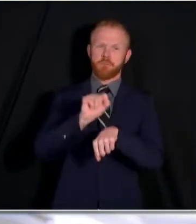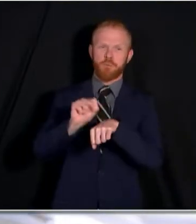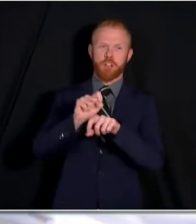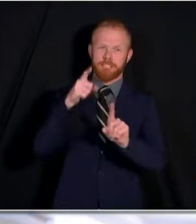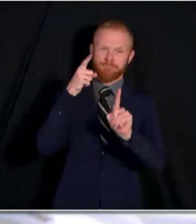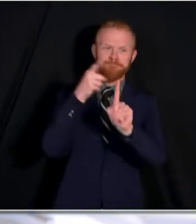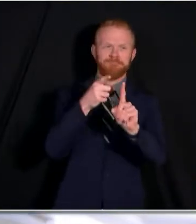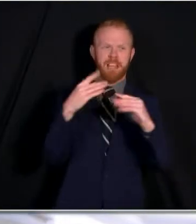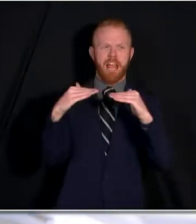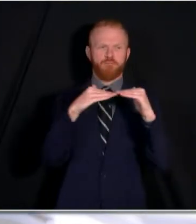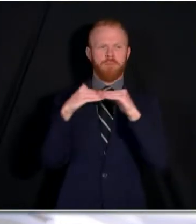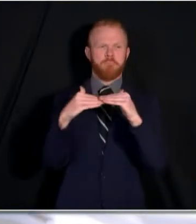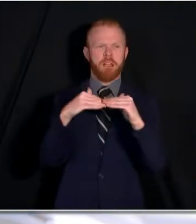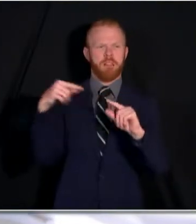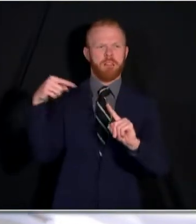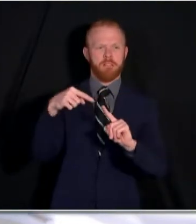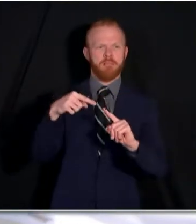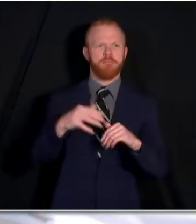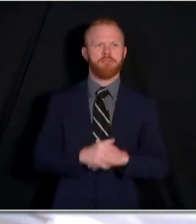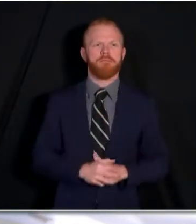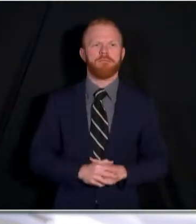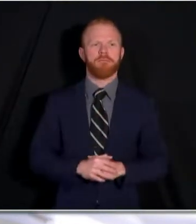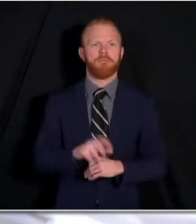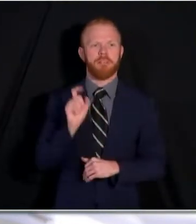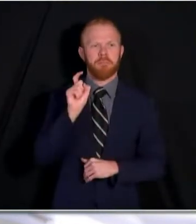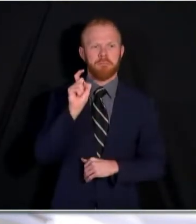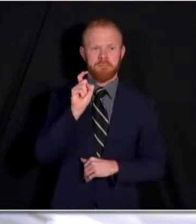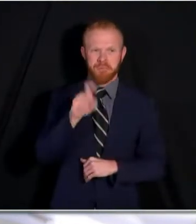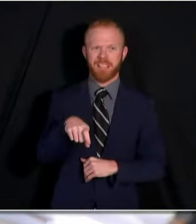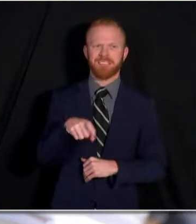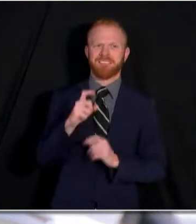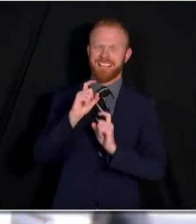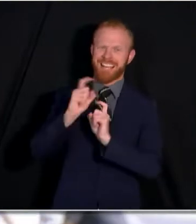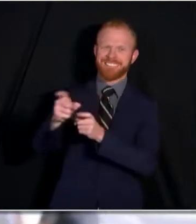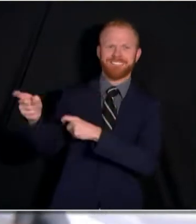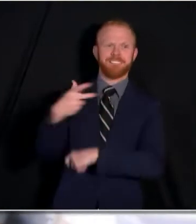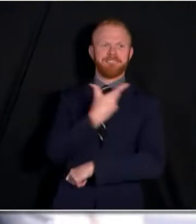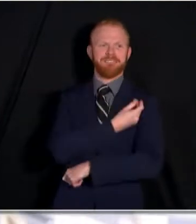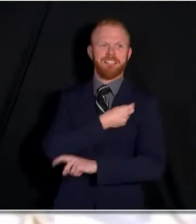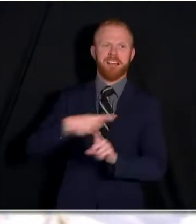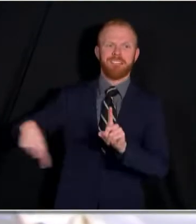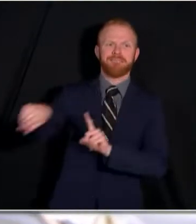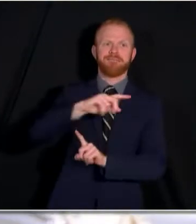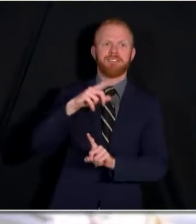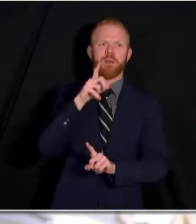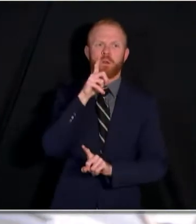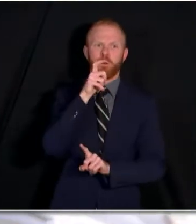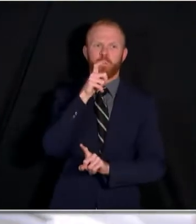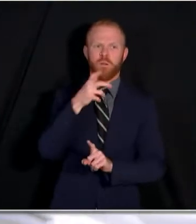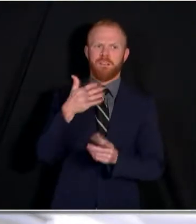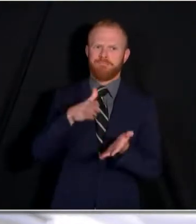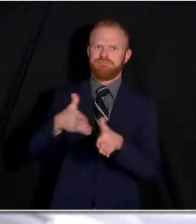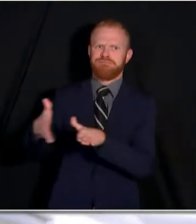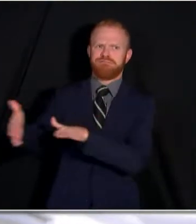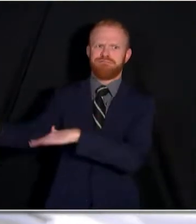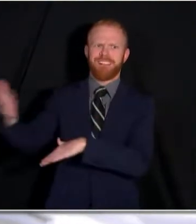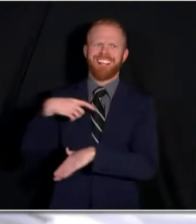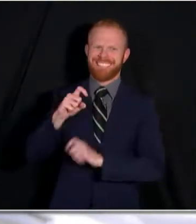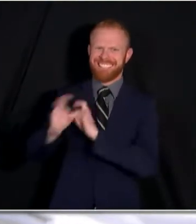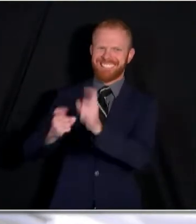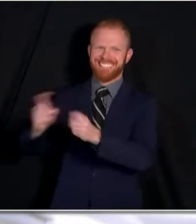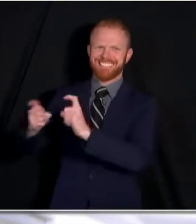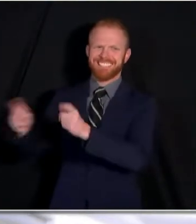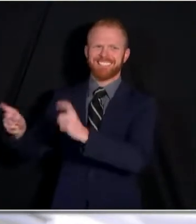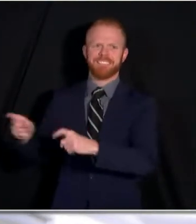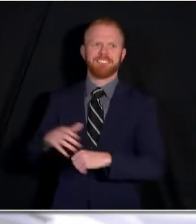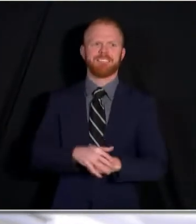equity. We need to get this vaccine to those people who are dying, and we need to get it to them quickly. That's why these mobile teams, and we are proud to work